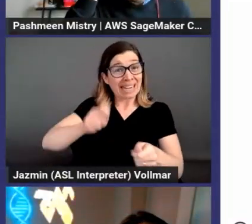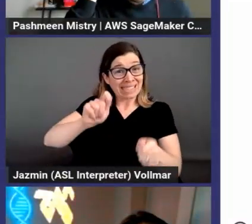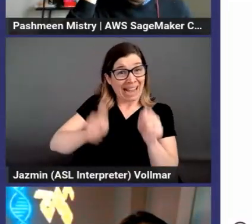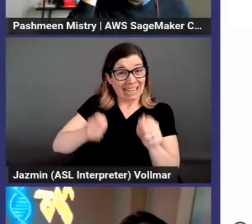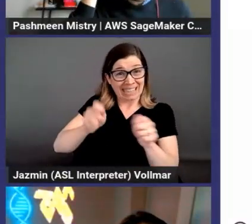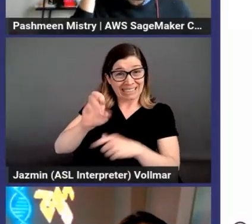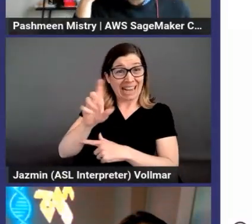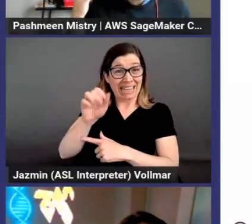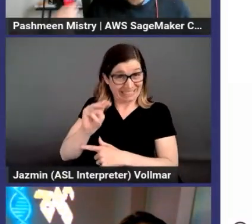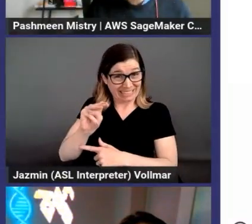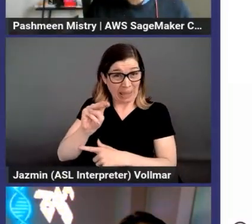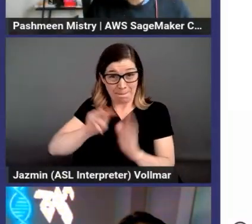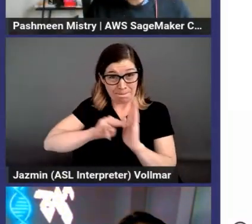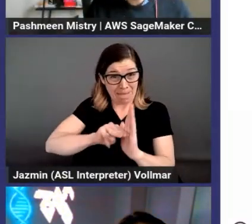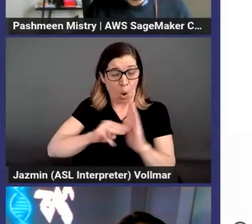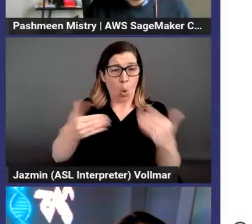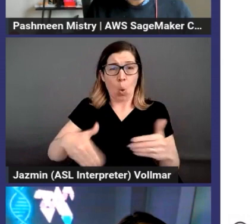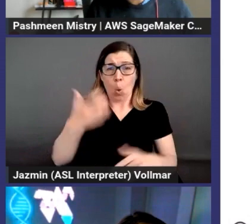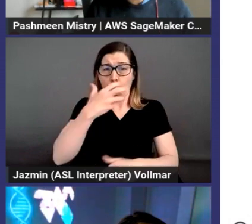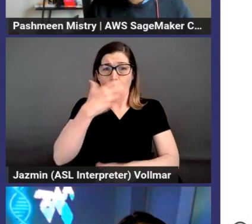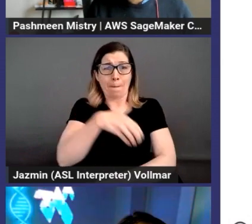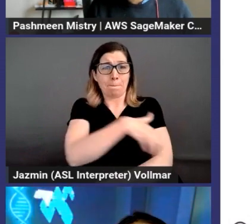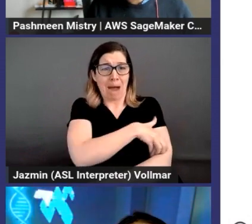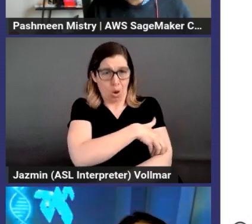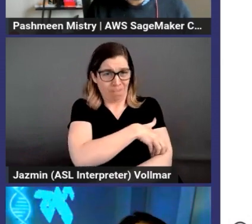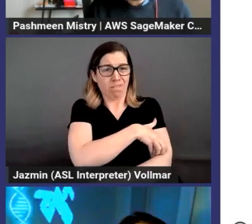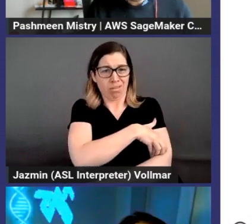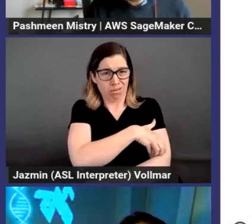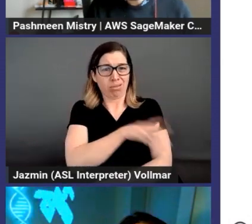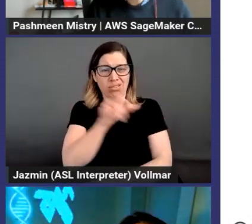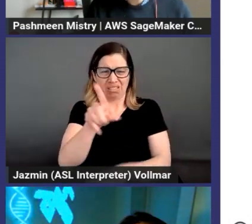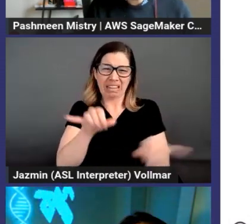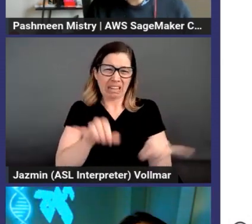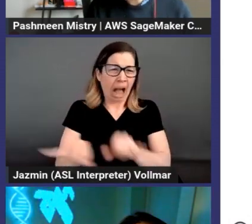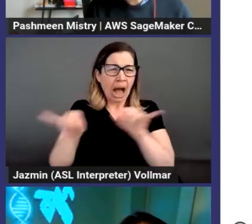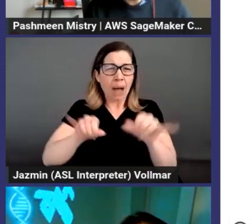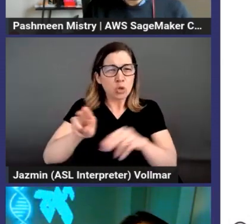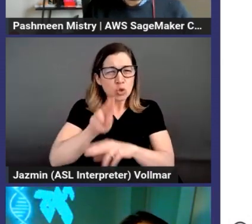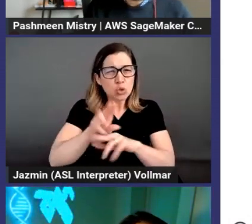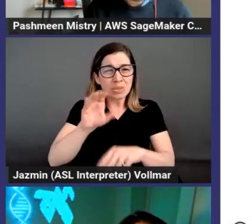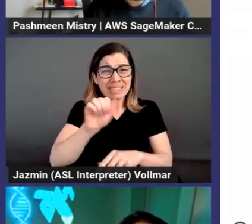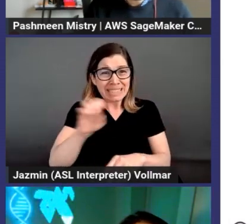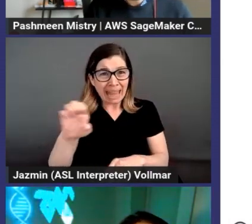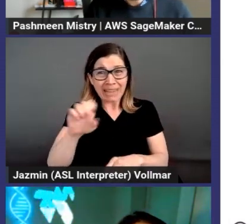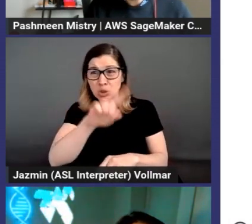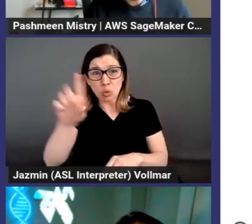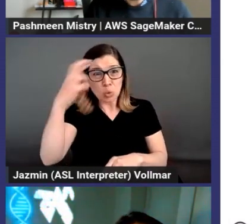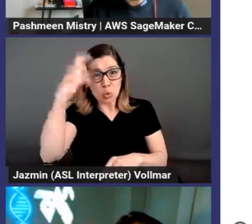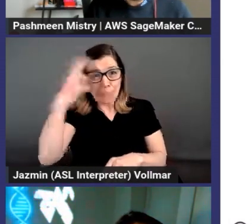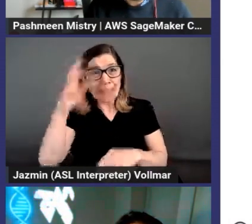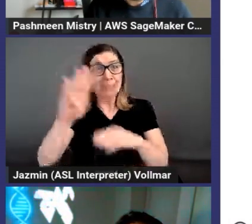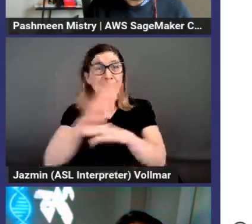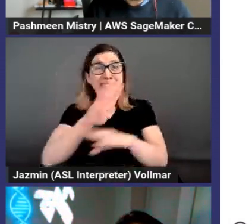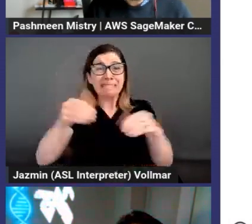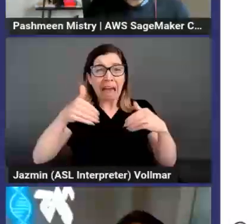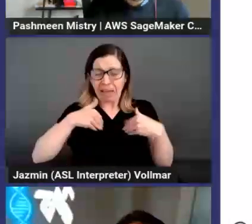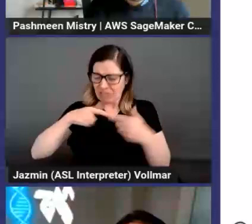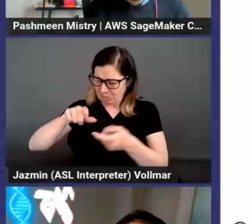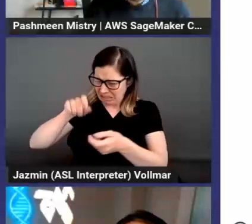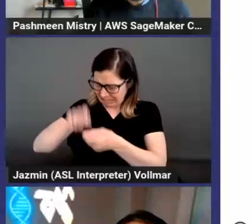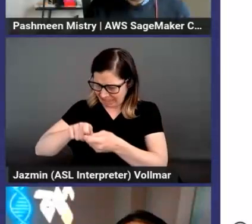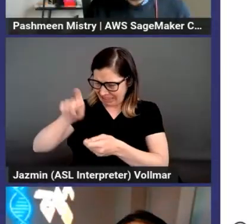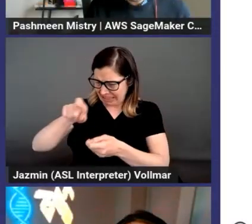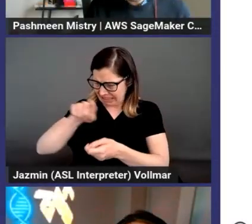The ready-to-use models are great for these common use cases, but we realize that businesses have very specific needs, specific use